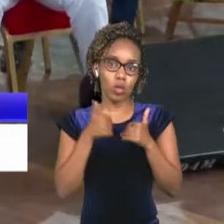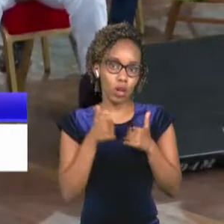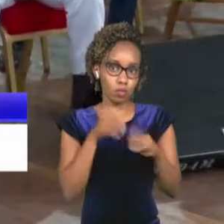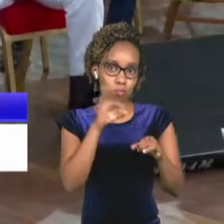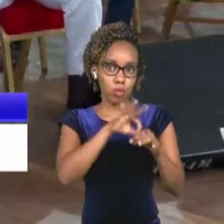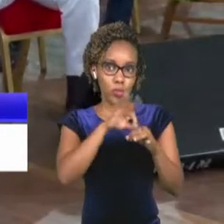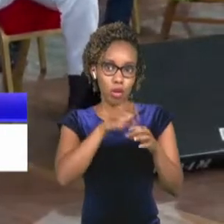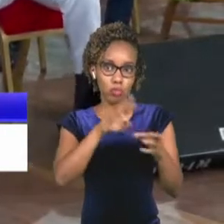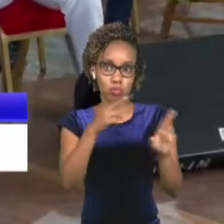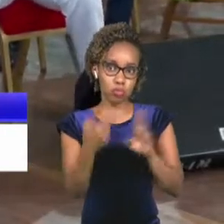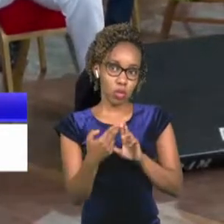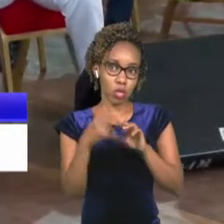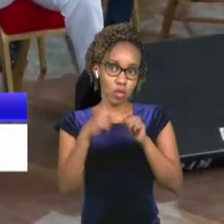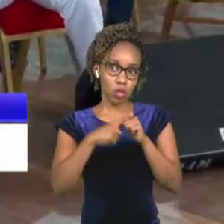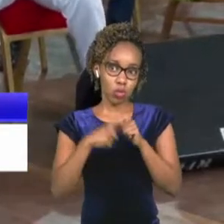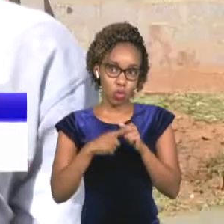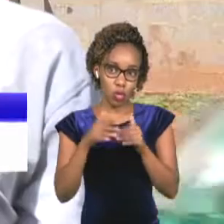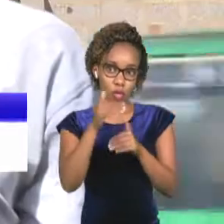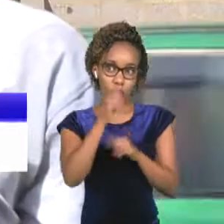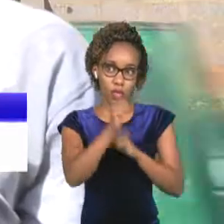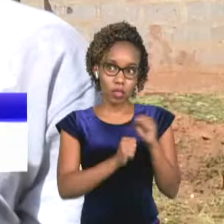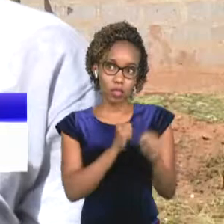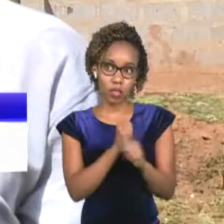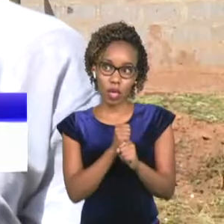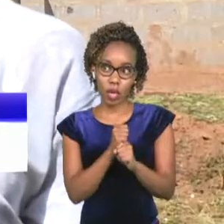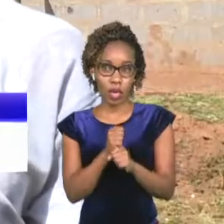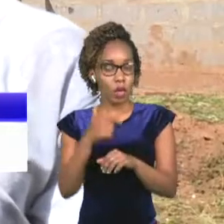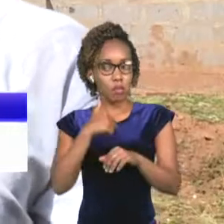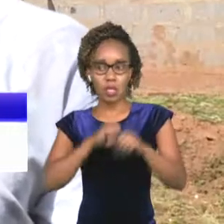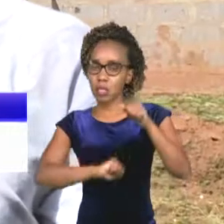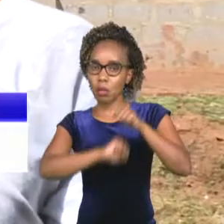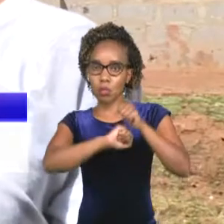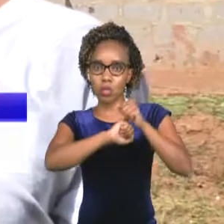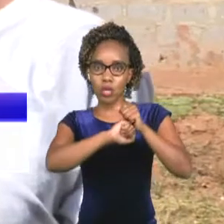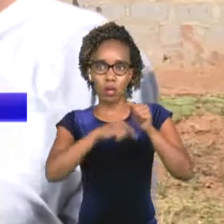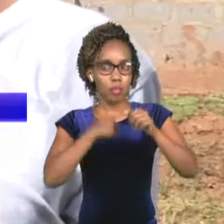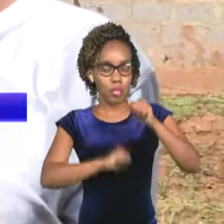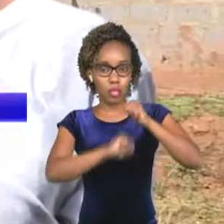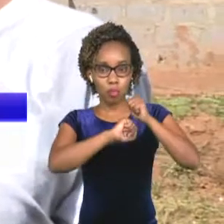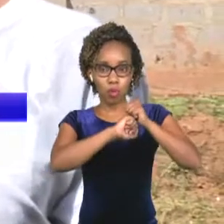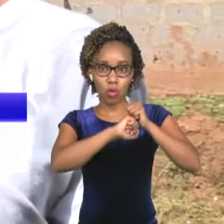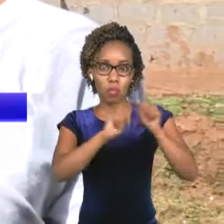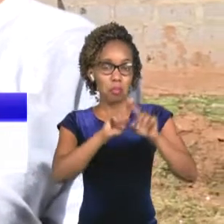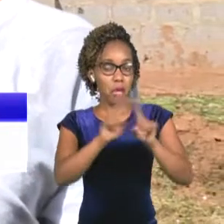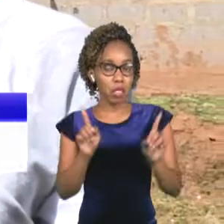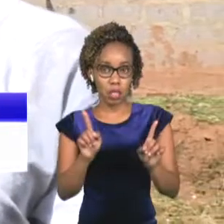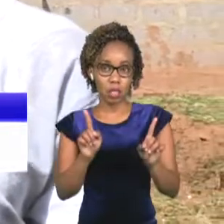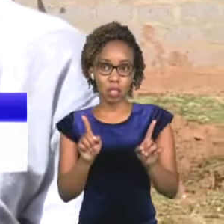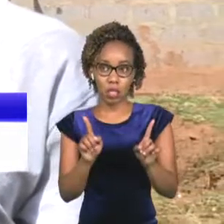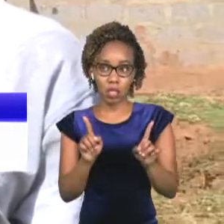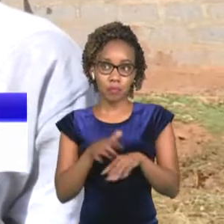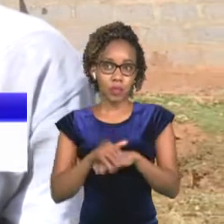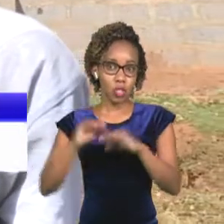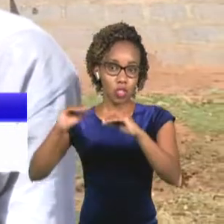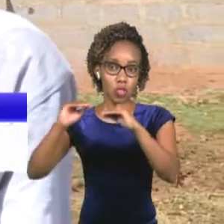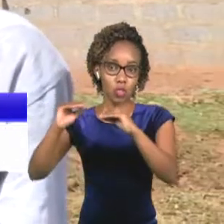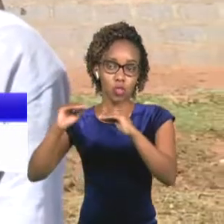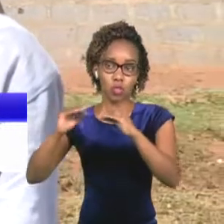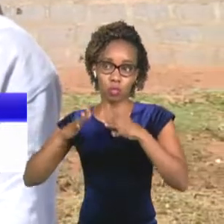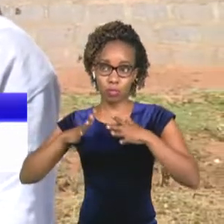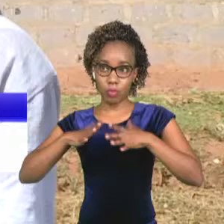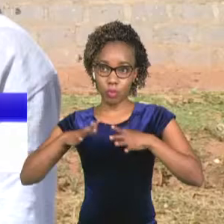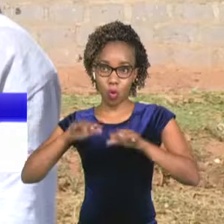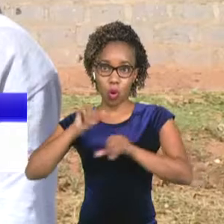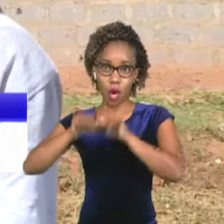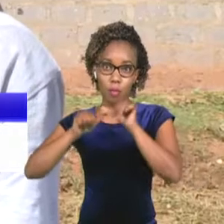referendum, which is set for June next year. Mimi naisupport, lakini kwanza wangeelimisha watu kuhusu